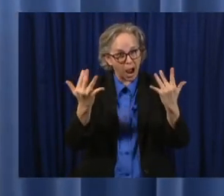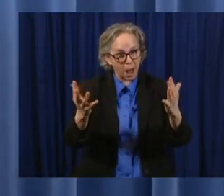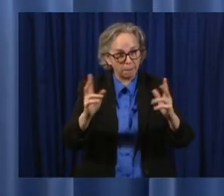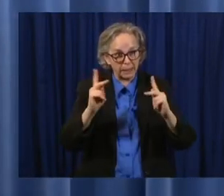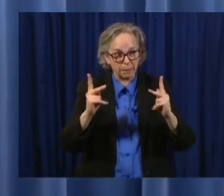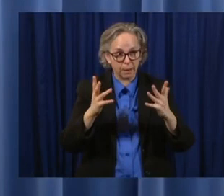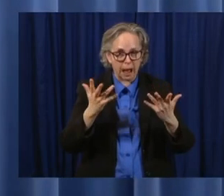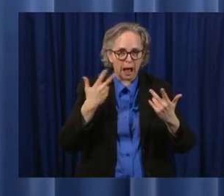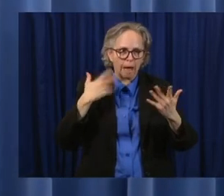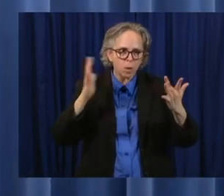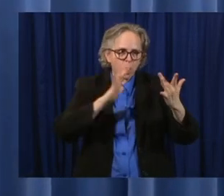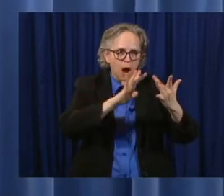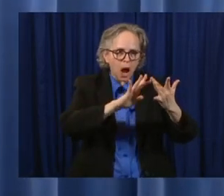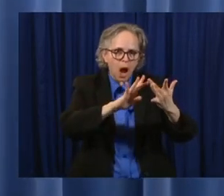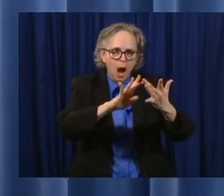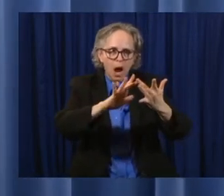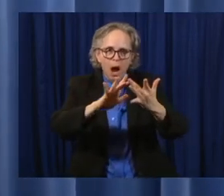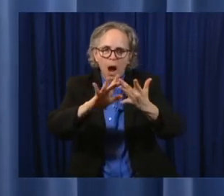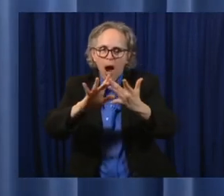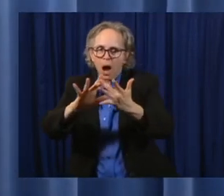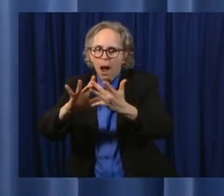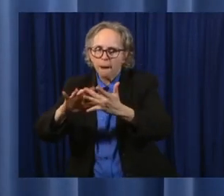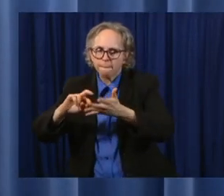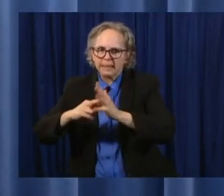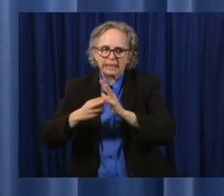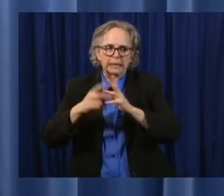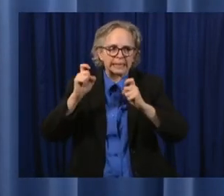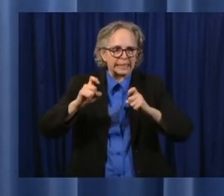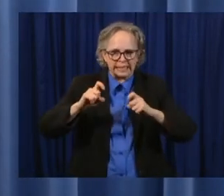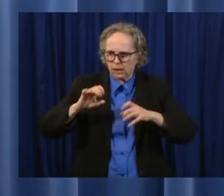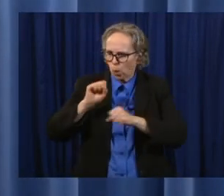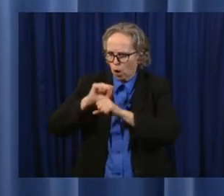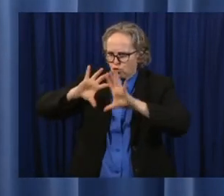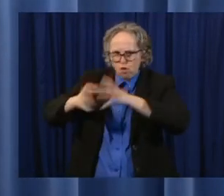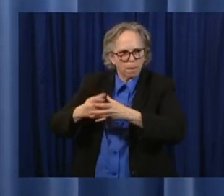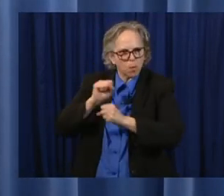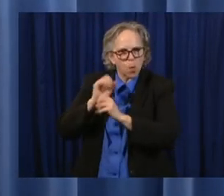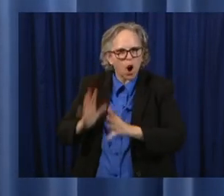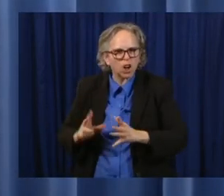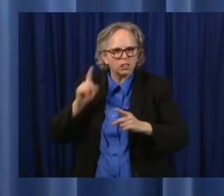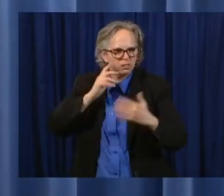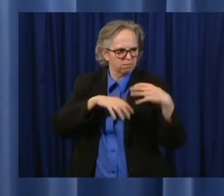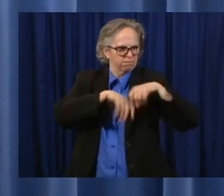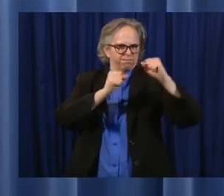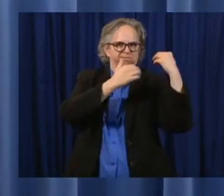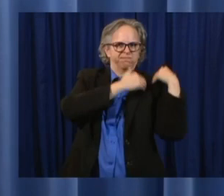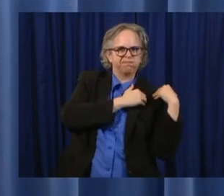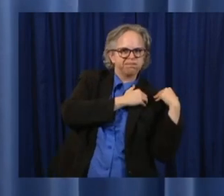of people really requires a substantial workforce. And what has been